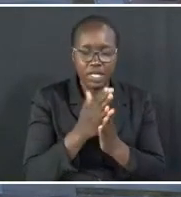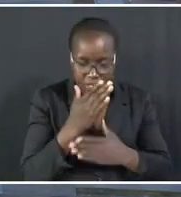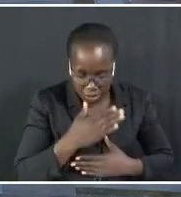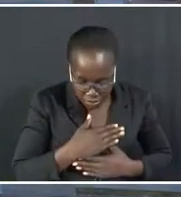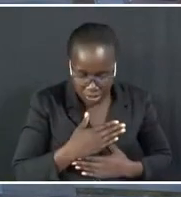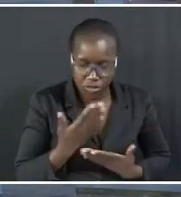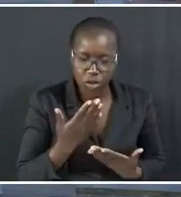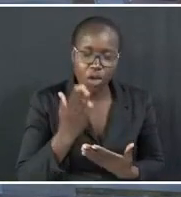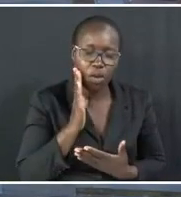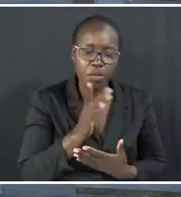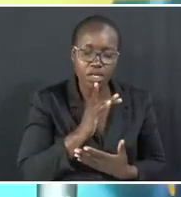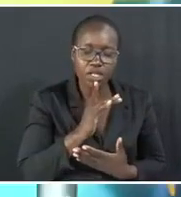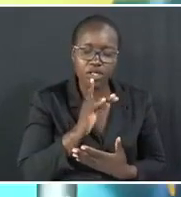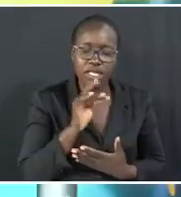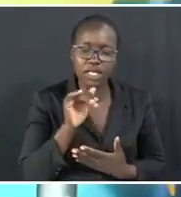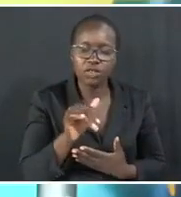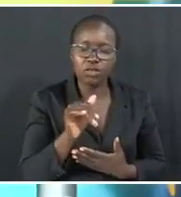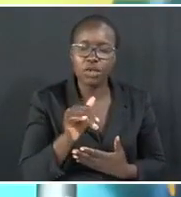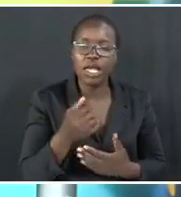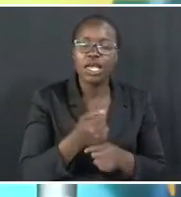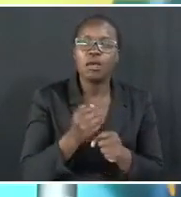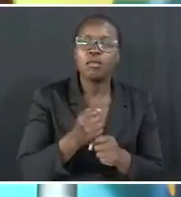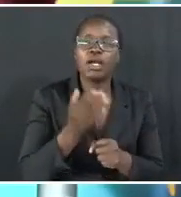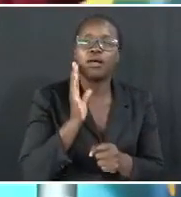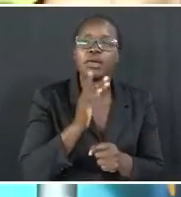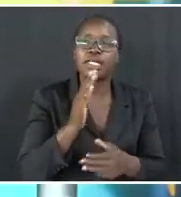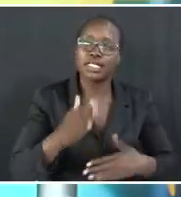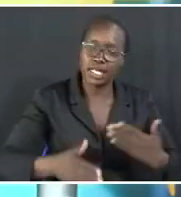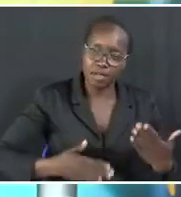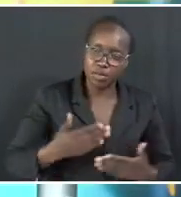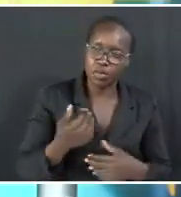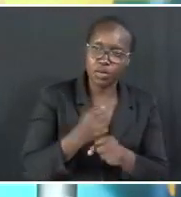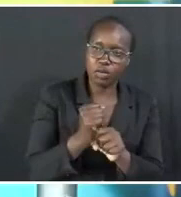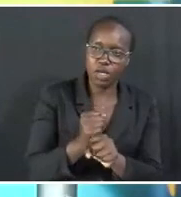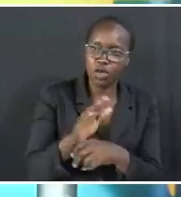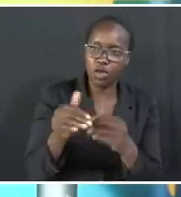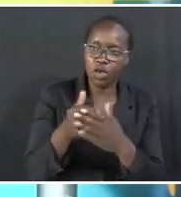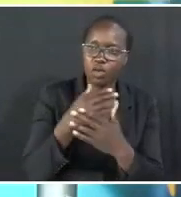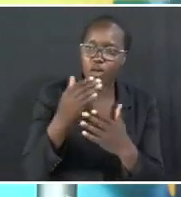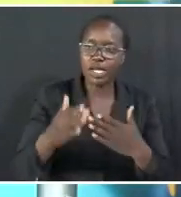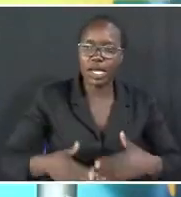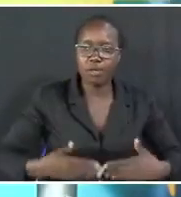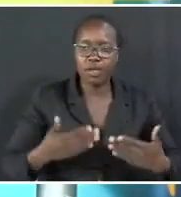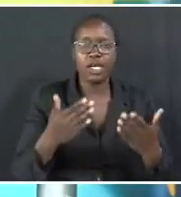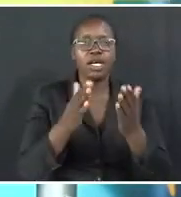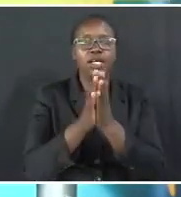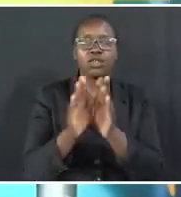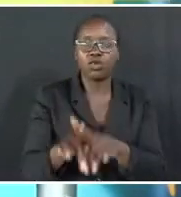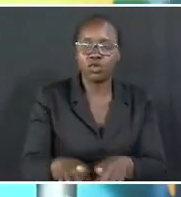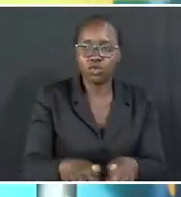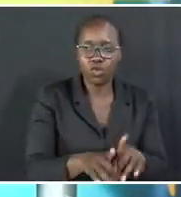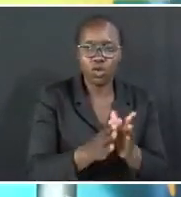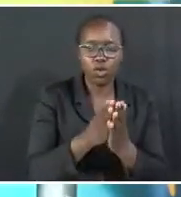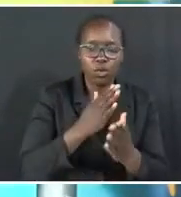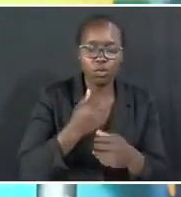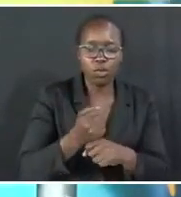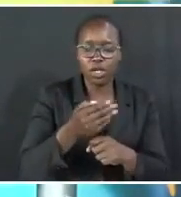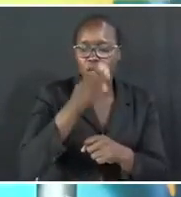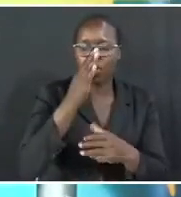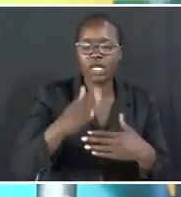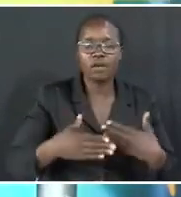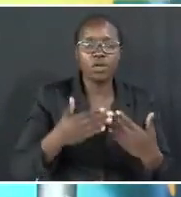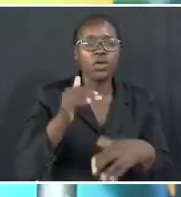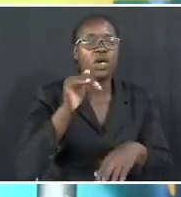to our parents, that we may please our parents, we may please all men, and that we may please God, because we are